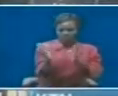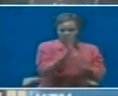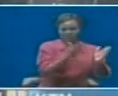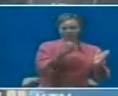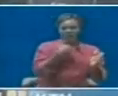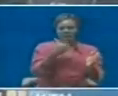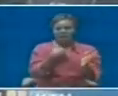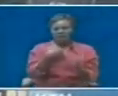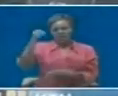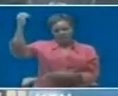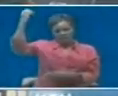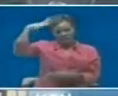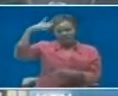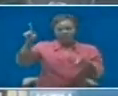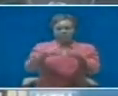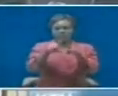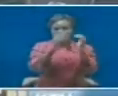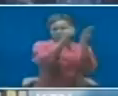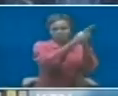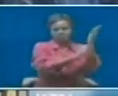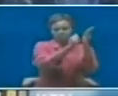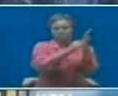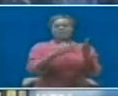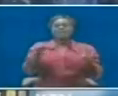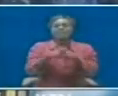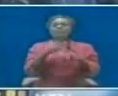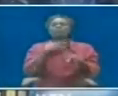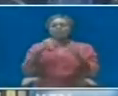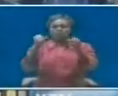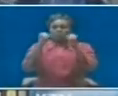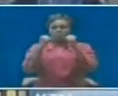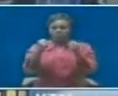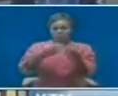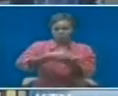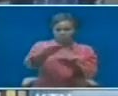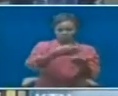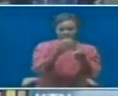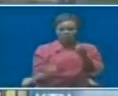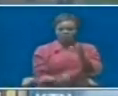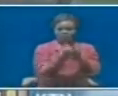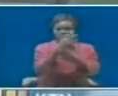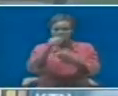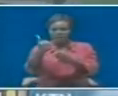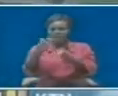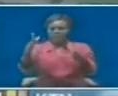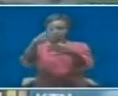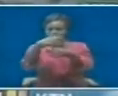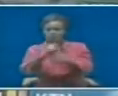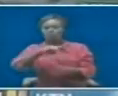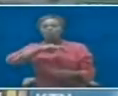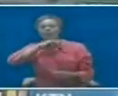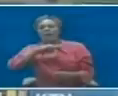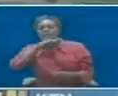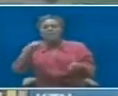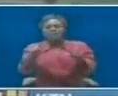lighting product and an automotive battery. The firm is also looking to strengthen its regional distribution by setting up a subsidiary in Uganda and looking